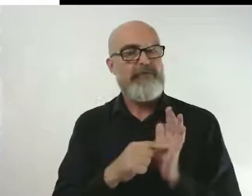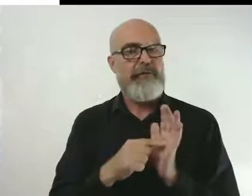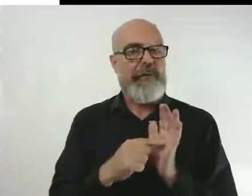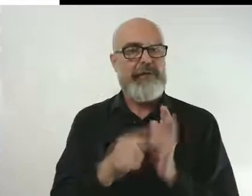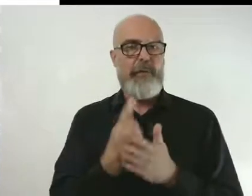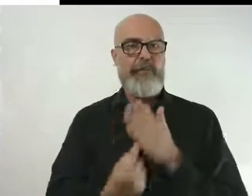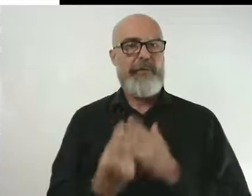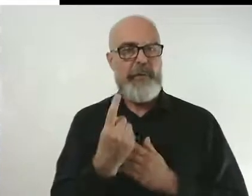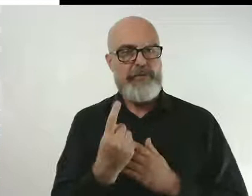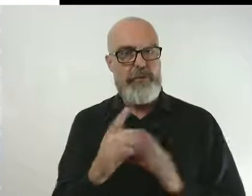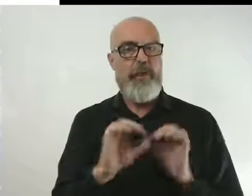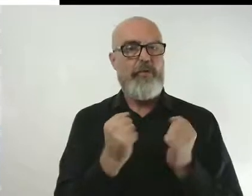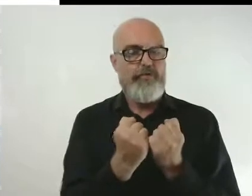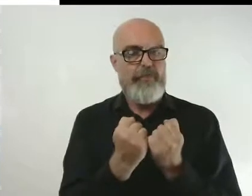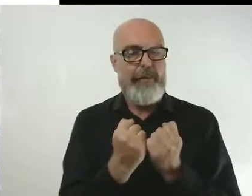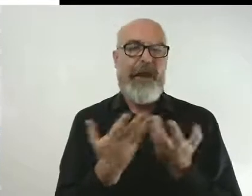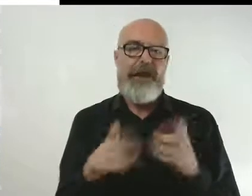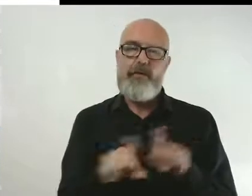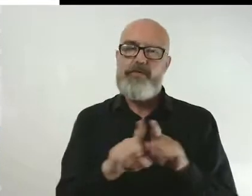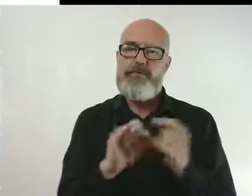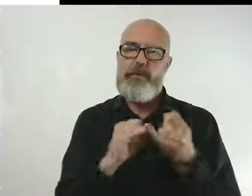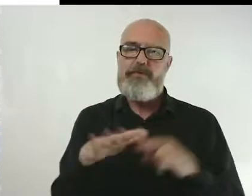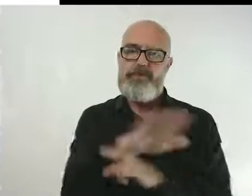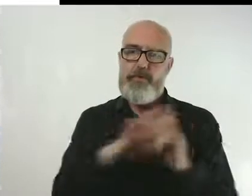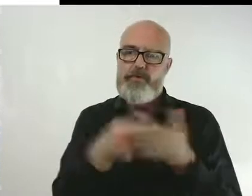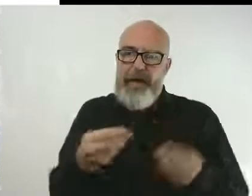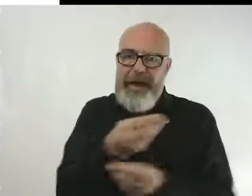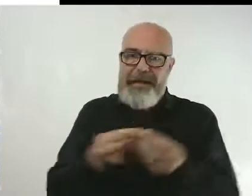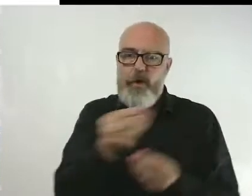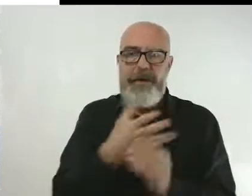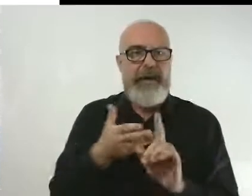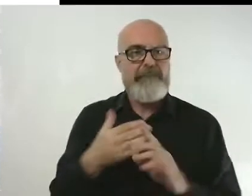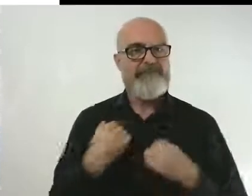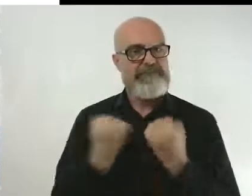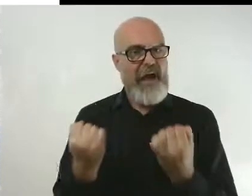reflects personal, group, and socioeconomic identities.